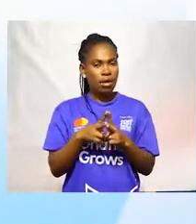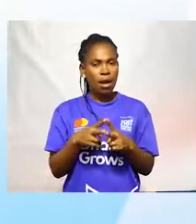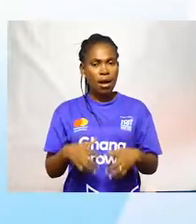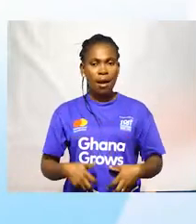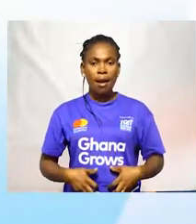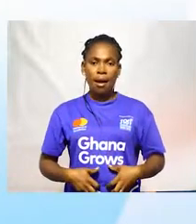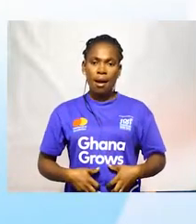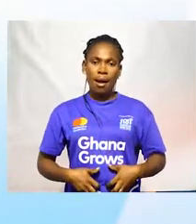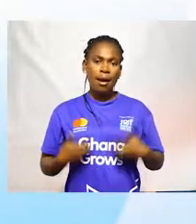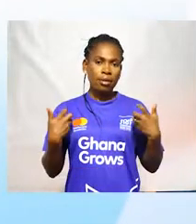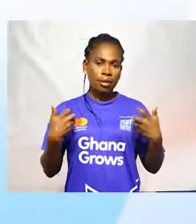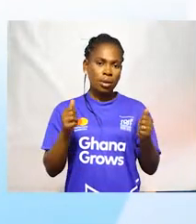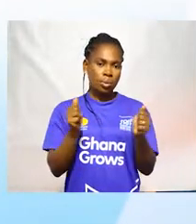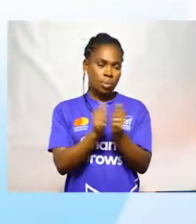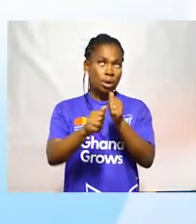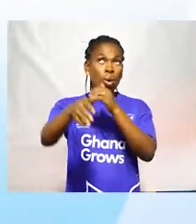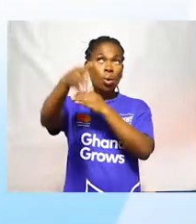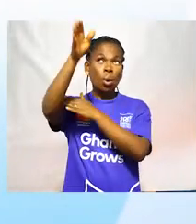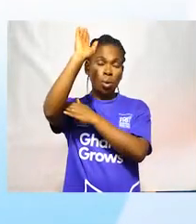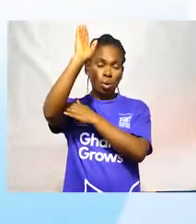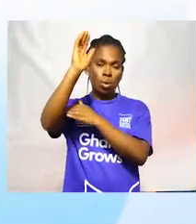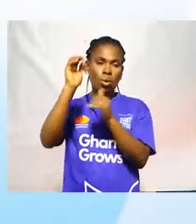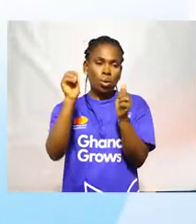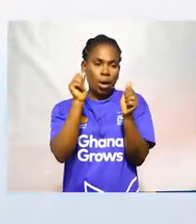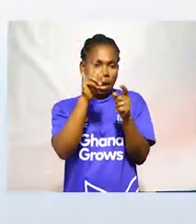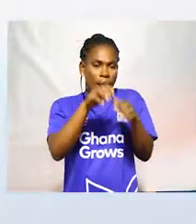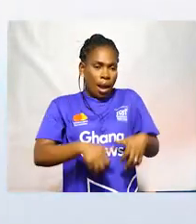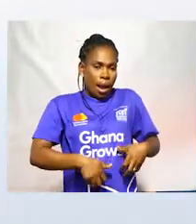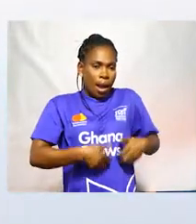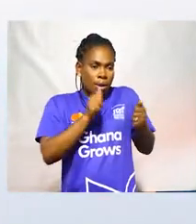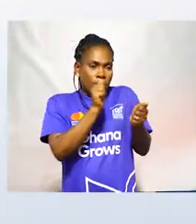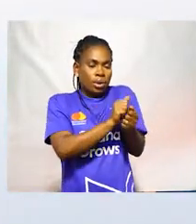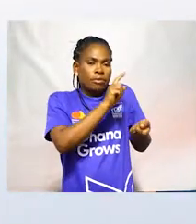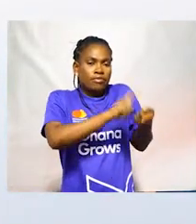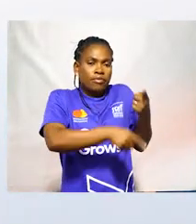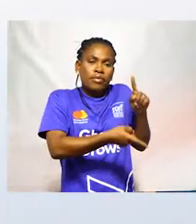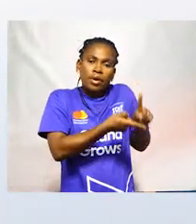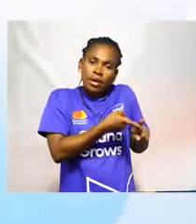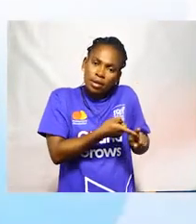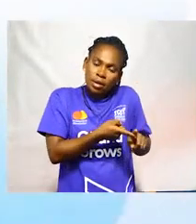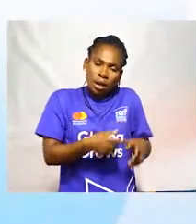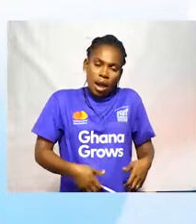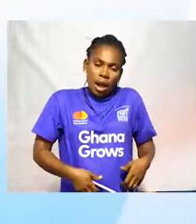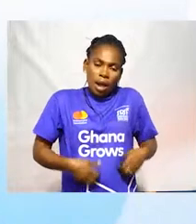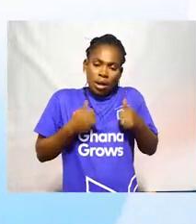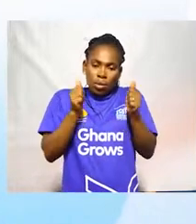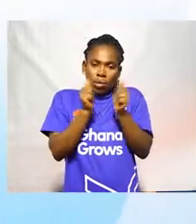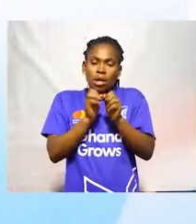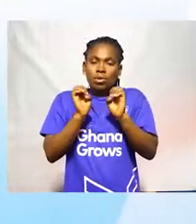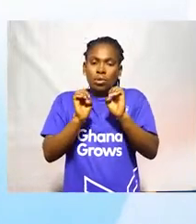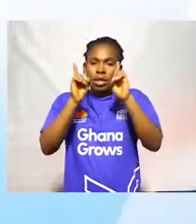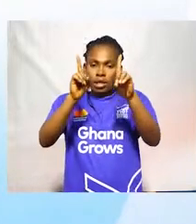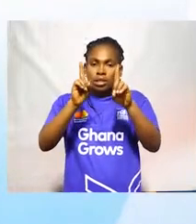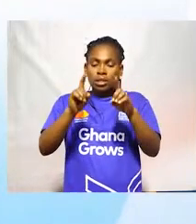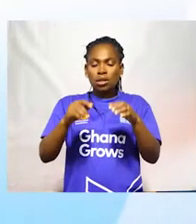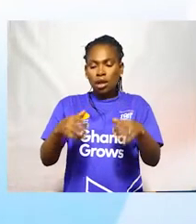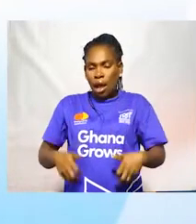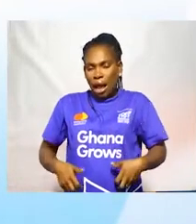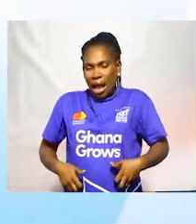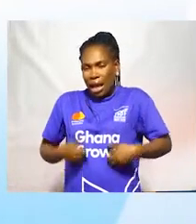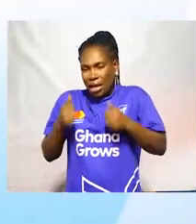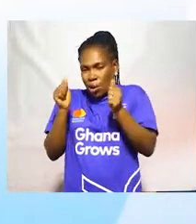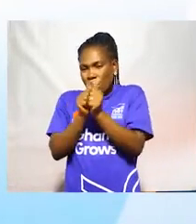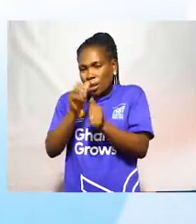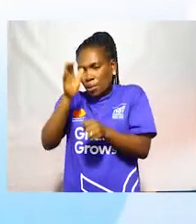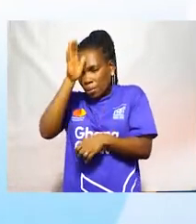Yeah, some are angry at God. Mm-hmm. Angry at their friends, mm-hmm. angry at their educational system, angry mm-hmm. at their parents, mm-hmm. angry